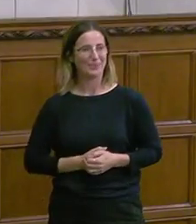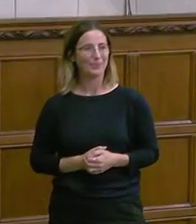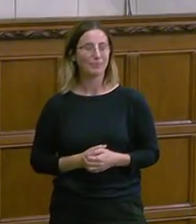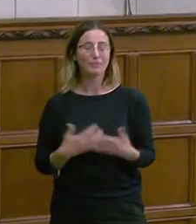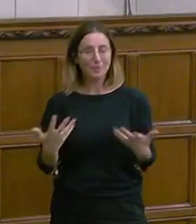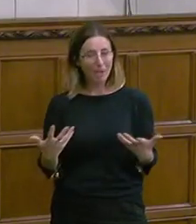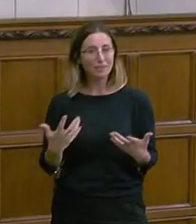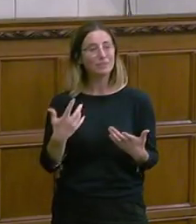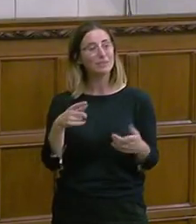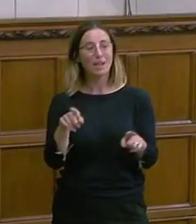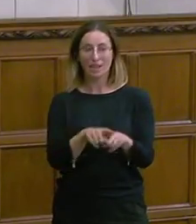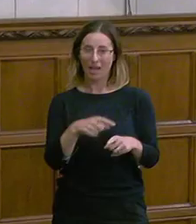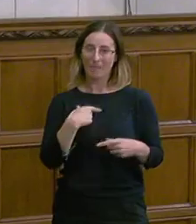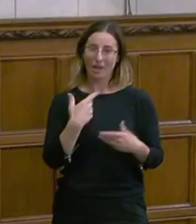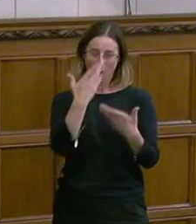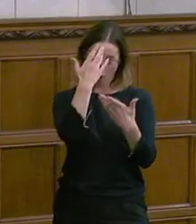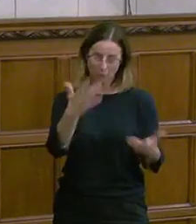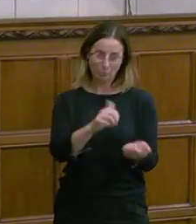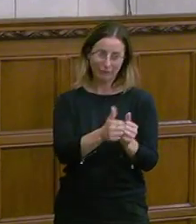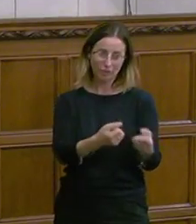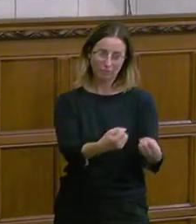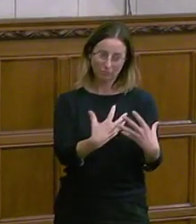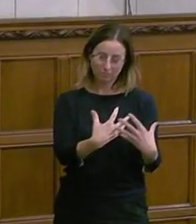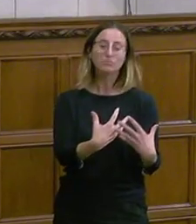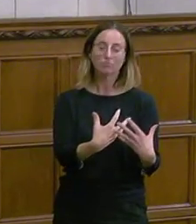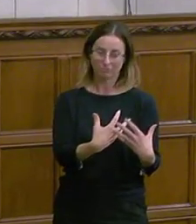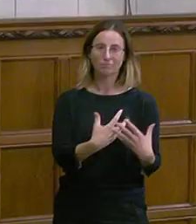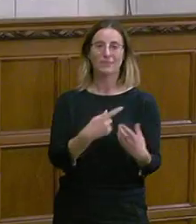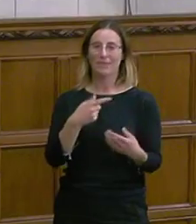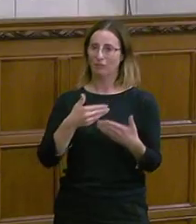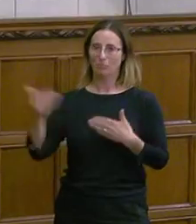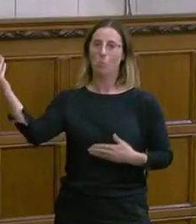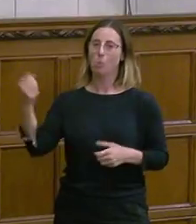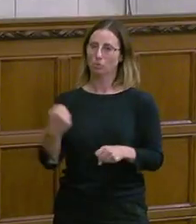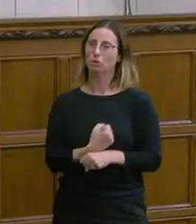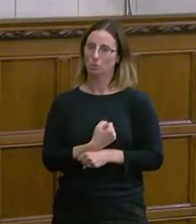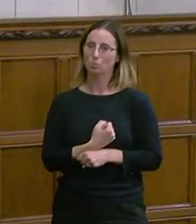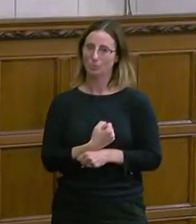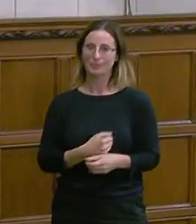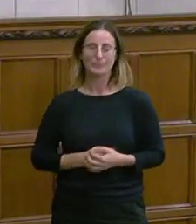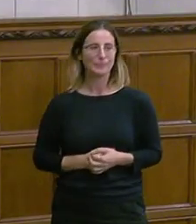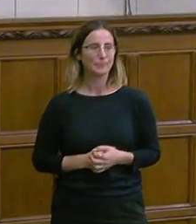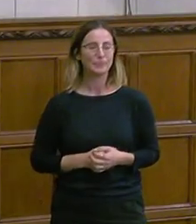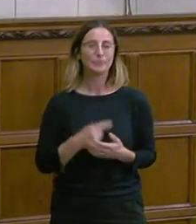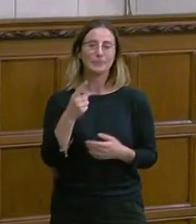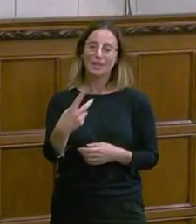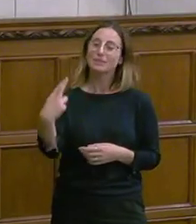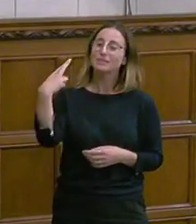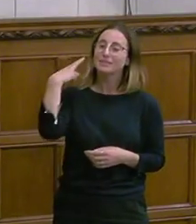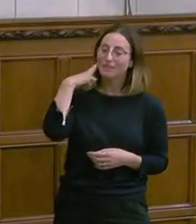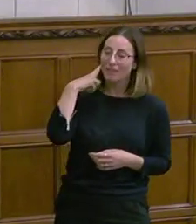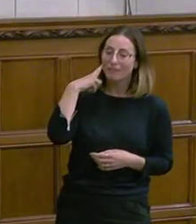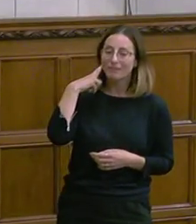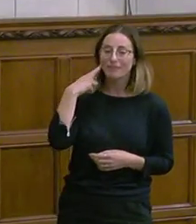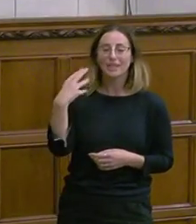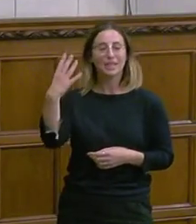do, and I am determined that all children and young people who are deaf or have a hearing impairment receive the support